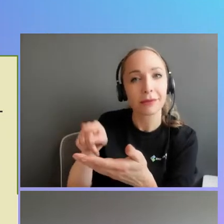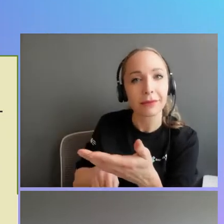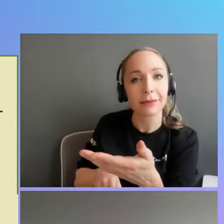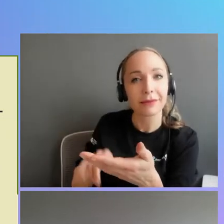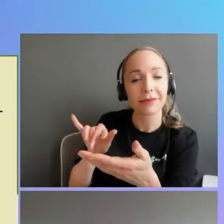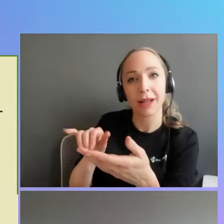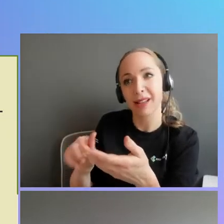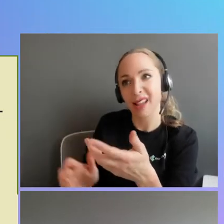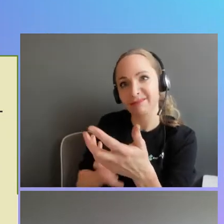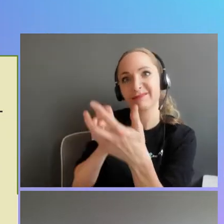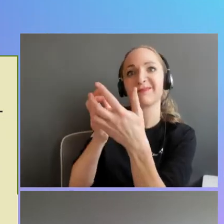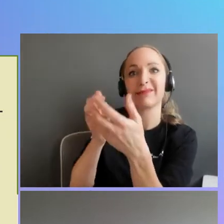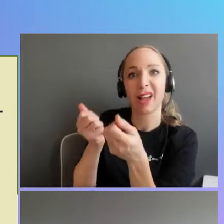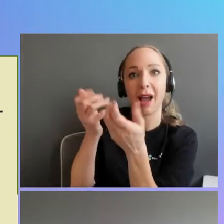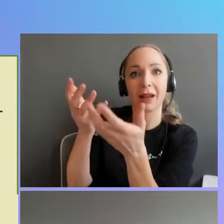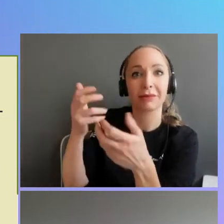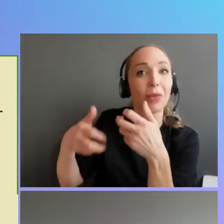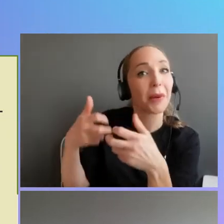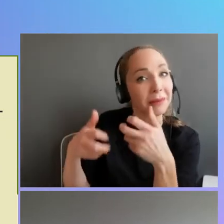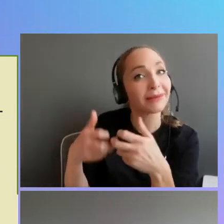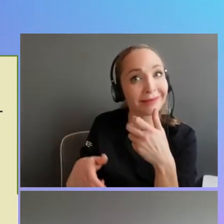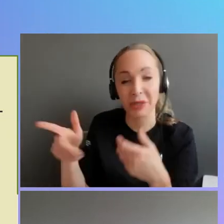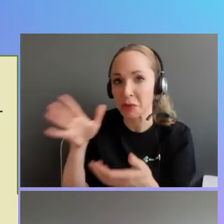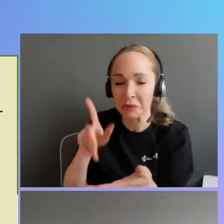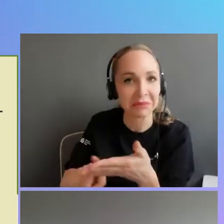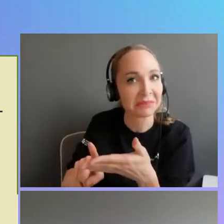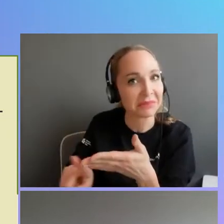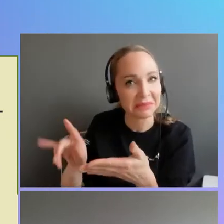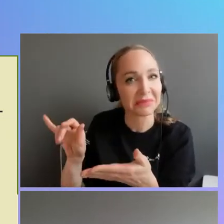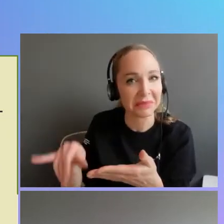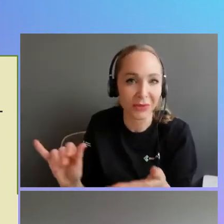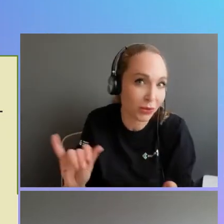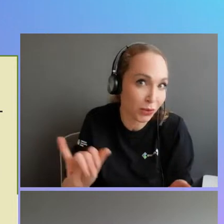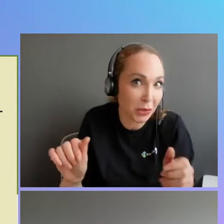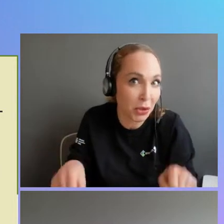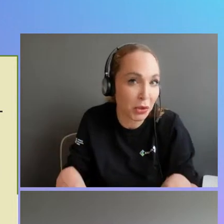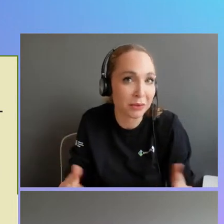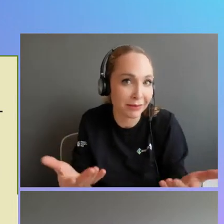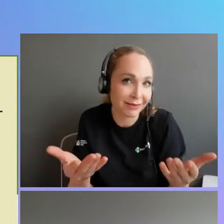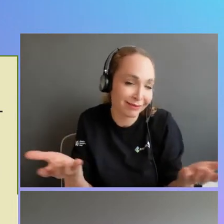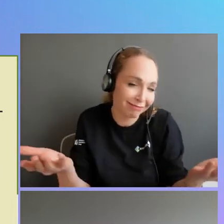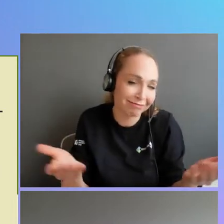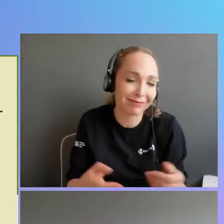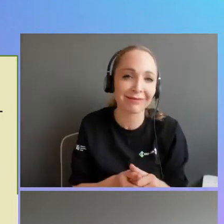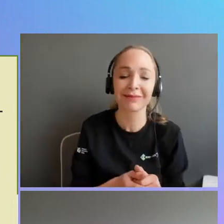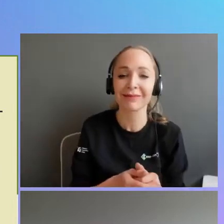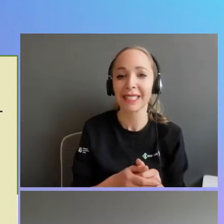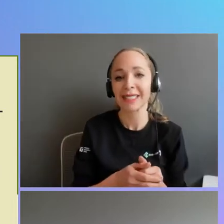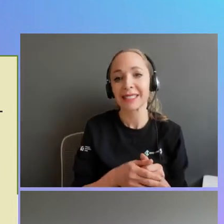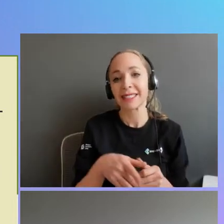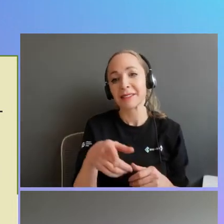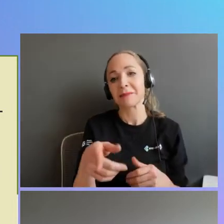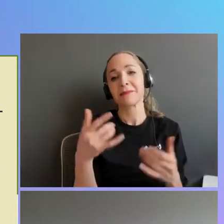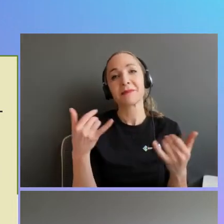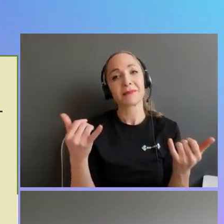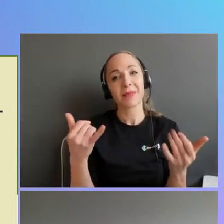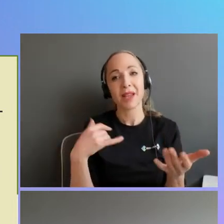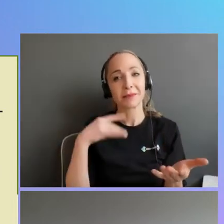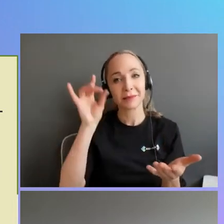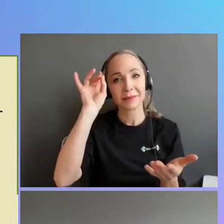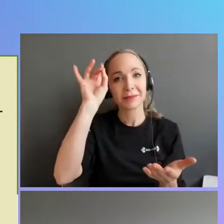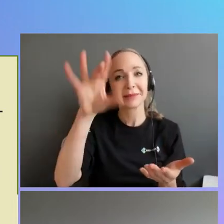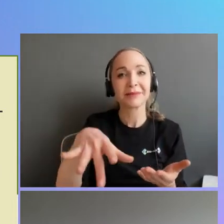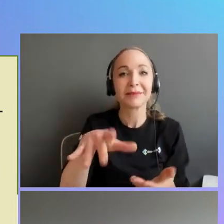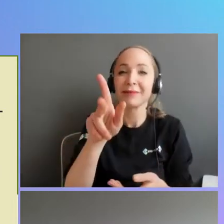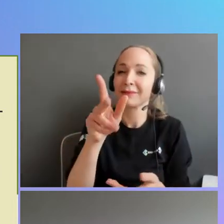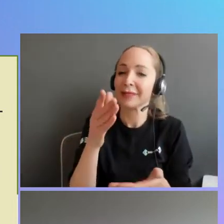Now to have a couple of keynotes here, which are generally